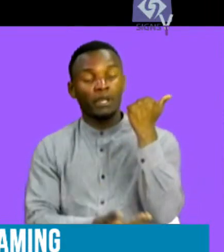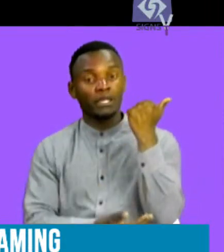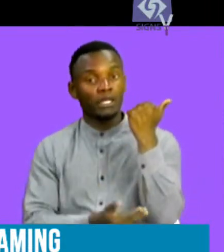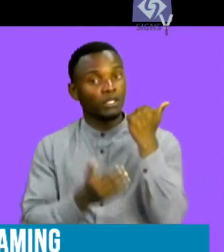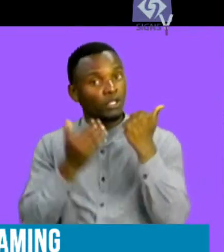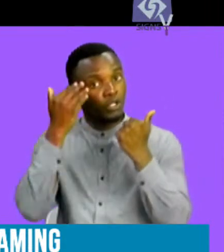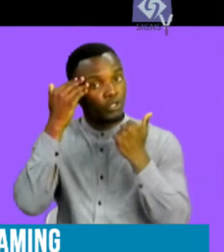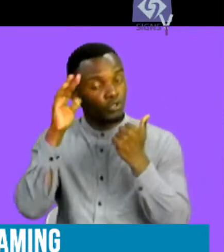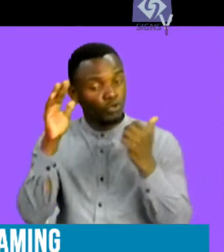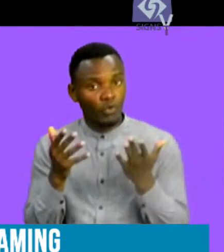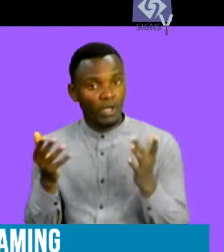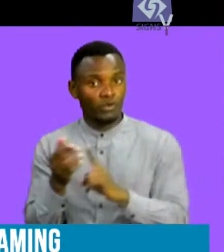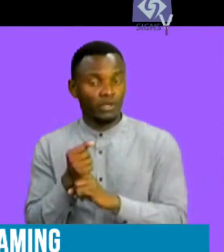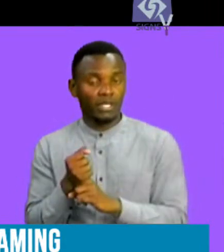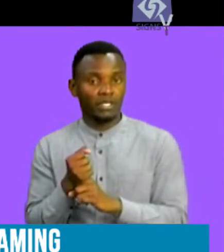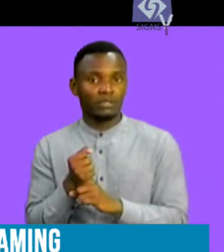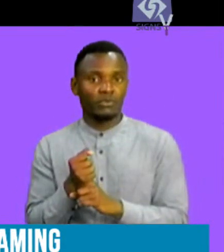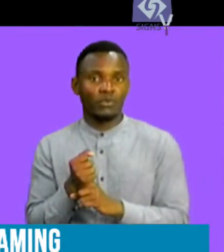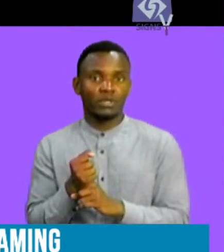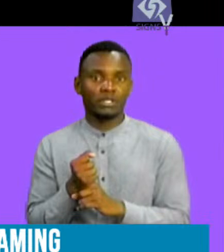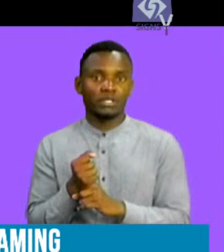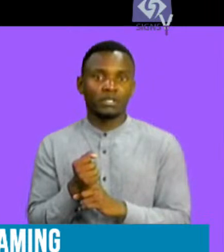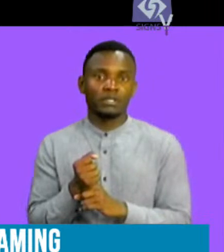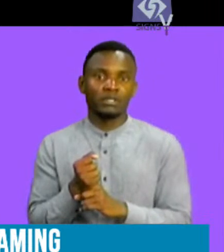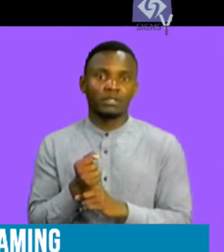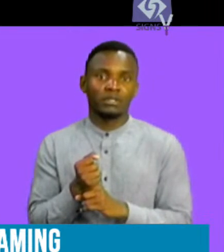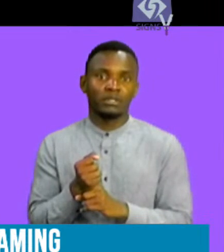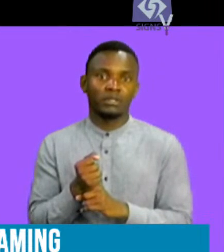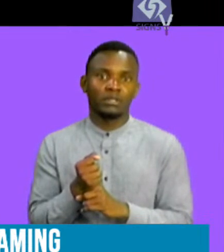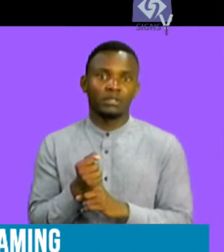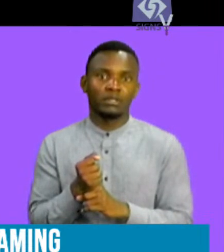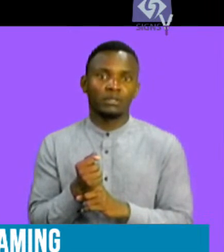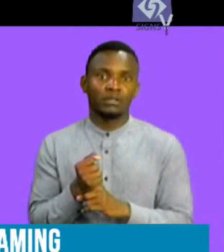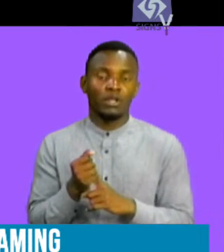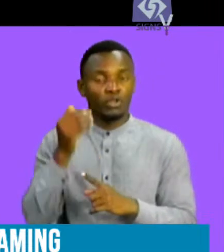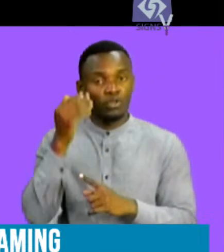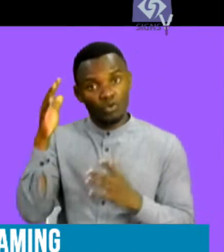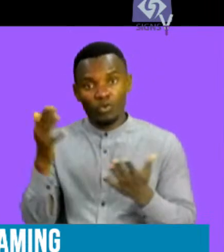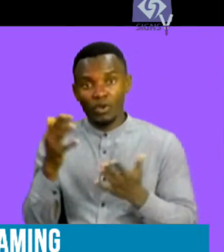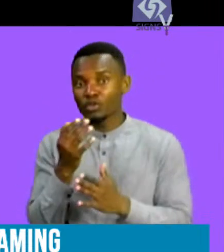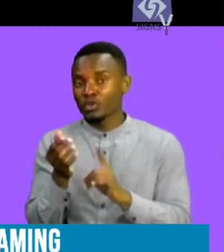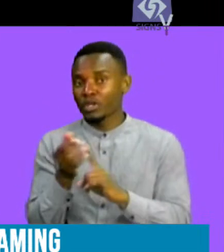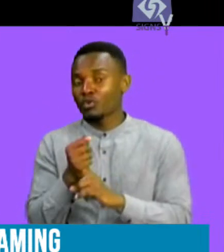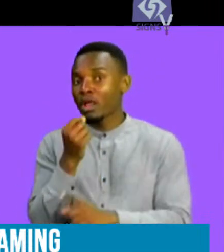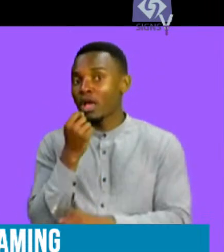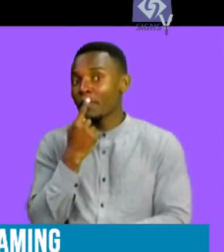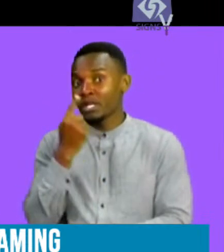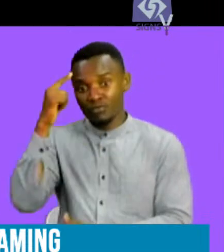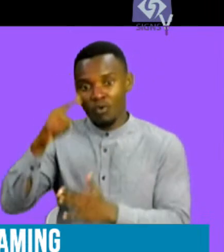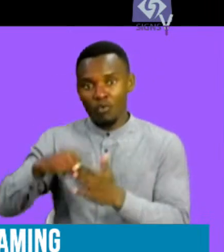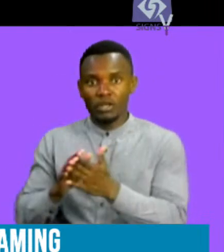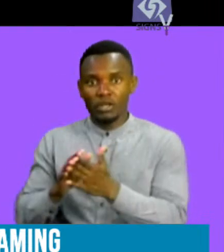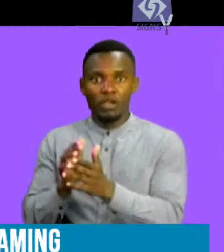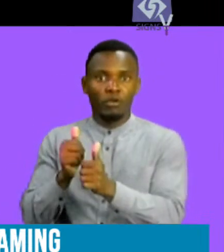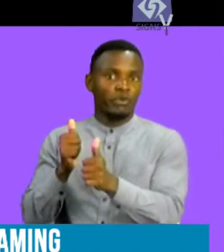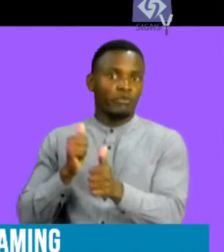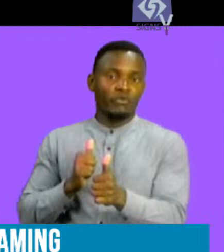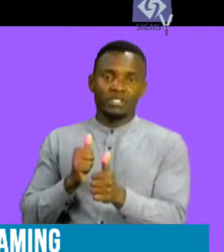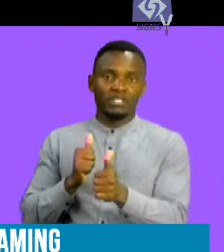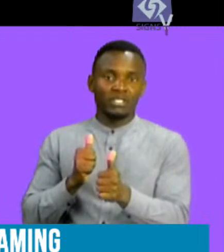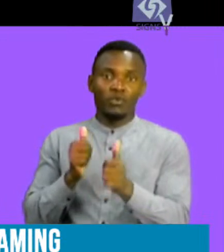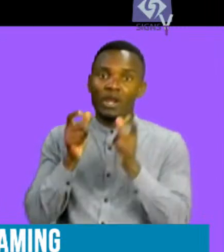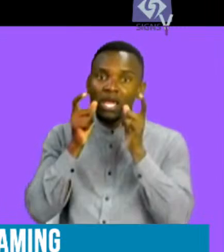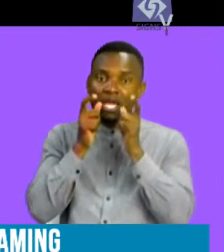There are these pets, you call them pets or whatever, for prevention. They don't know. Yeah.